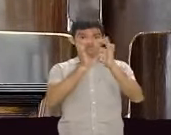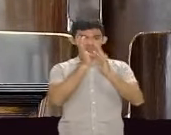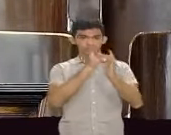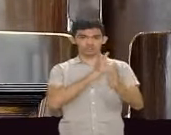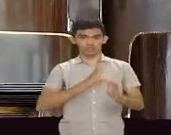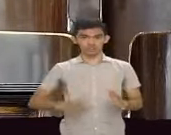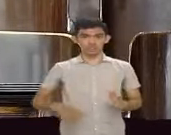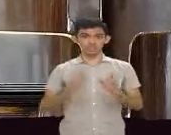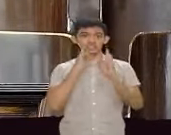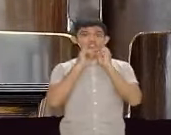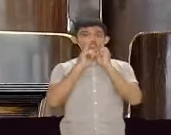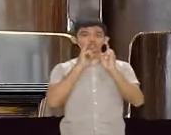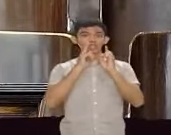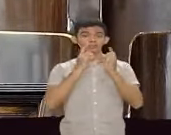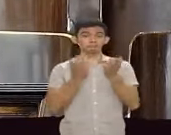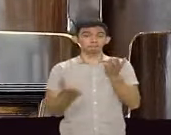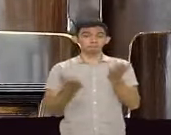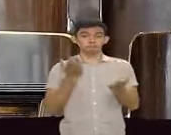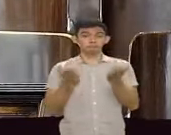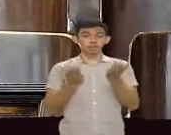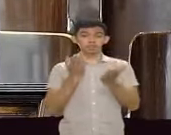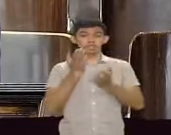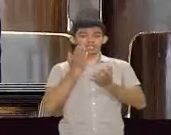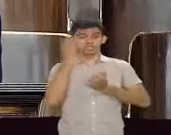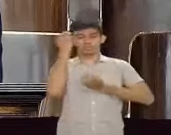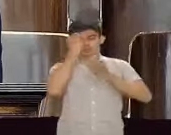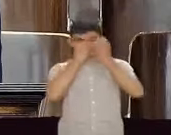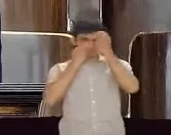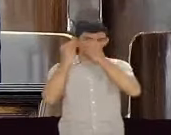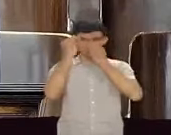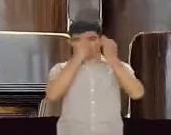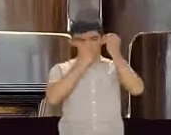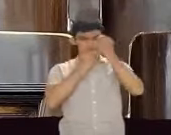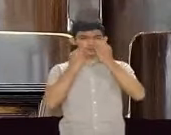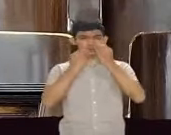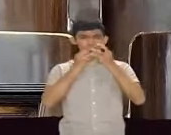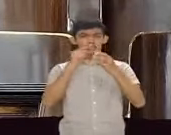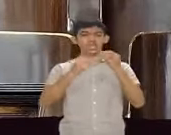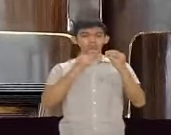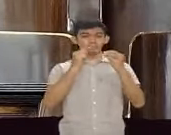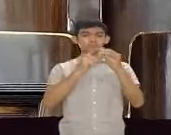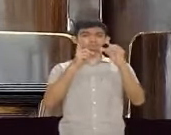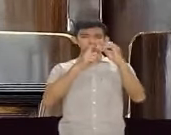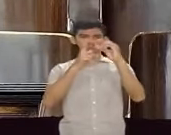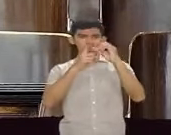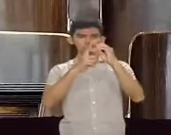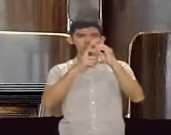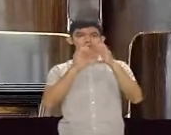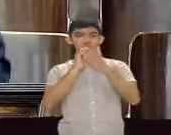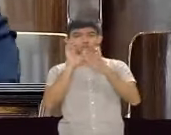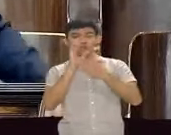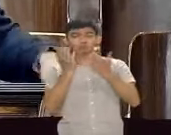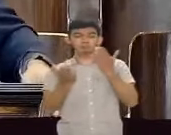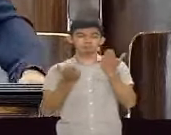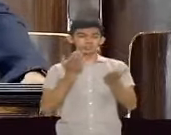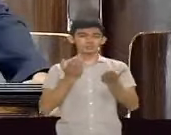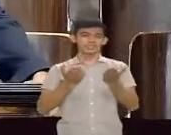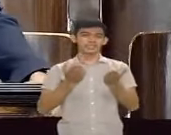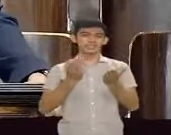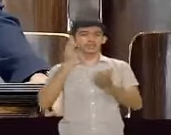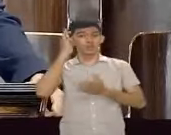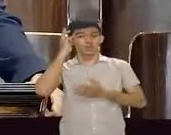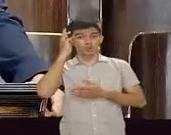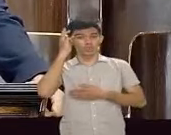niya. Maybe they were confused of the claims that he was making, nga Diyos siya. Maybe they